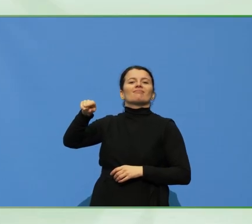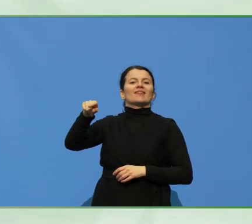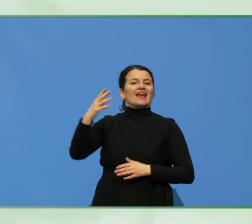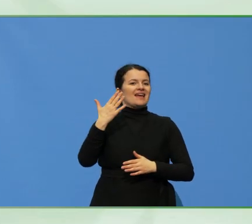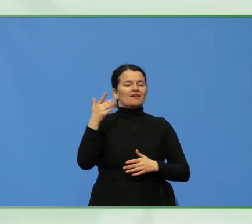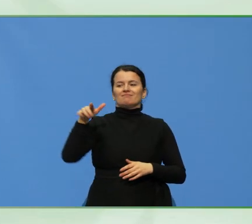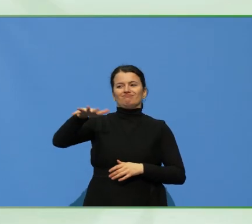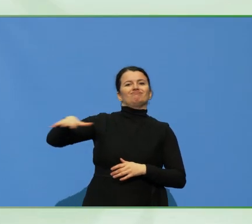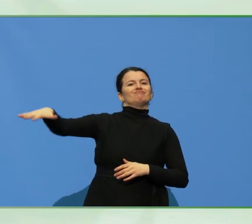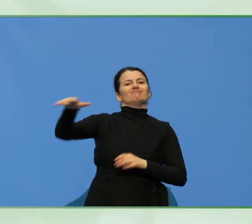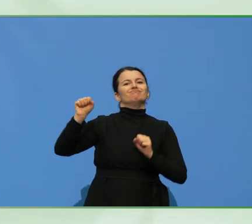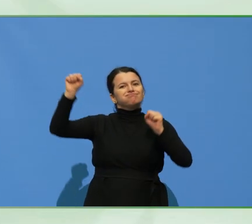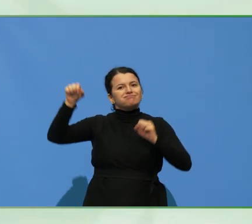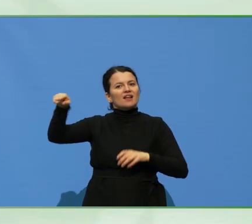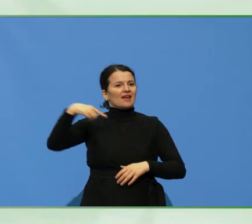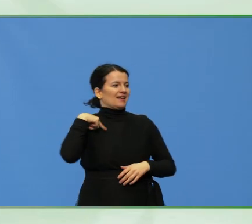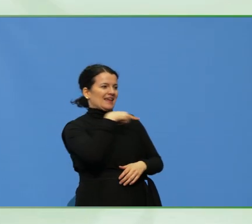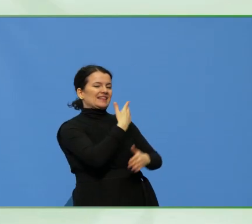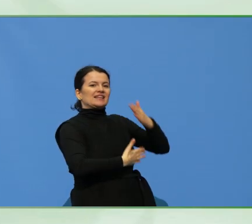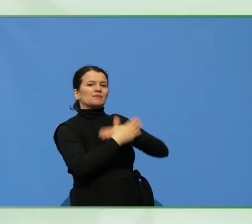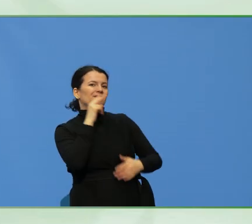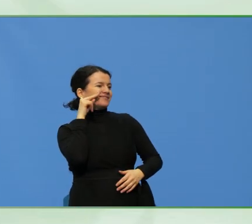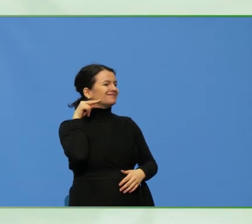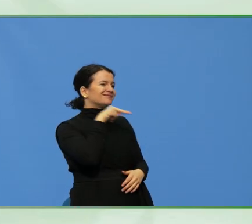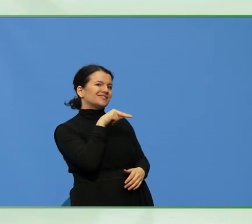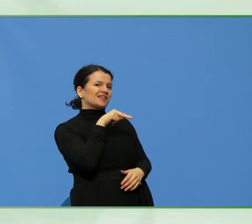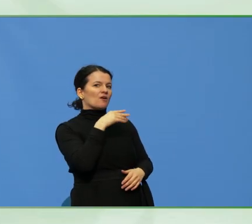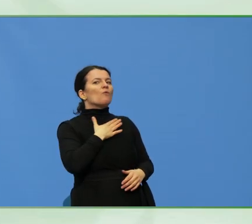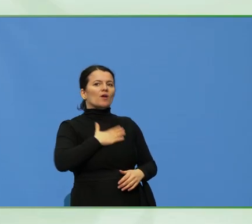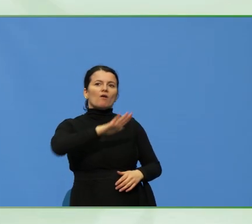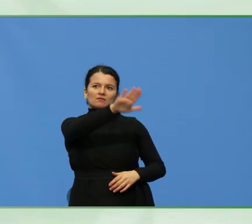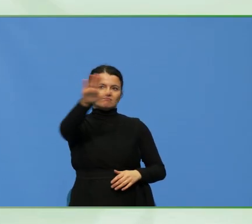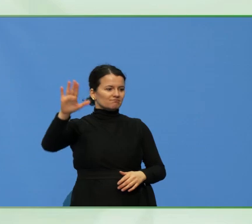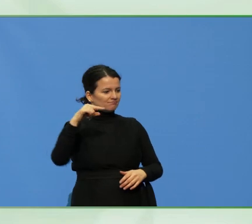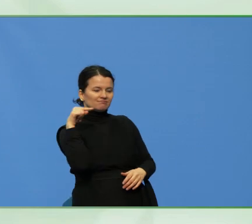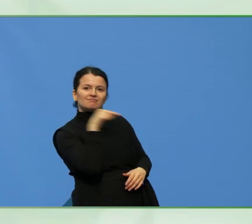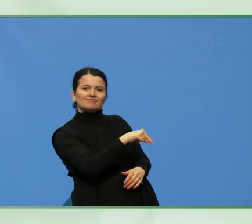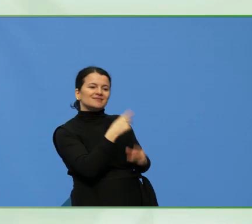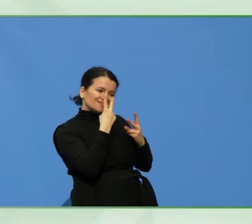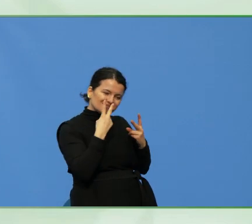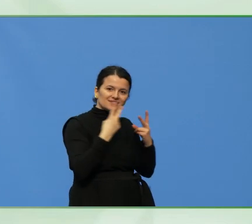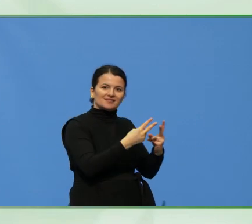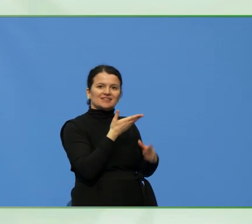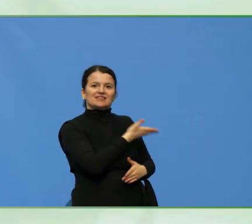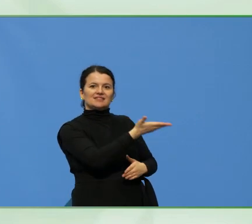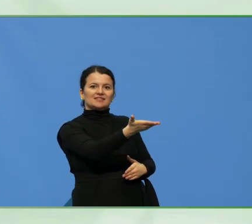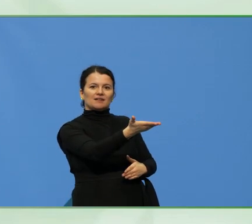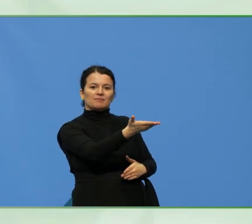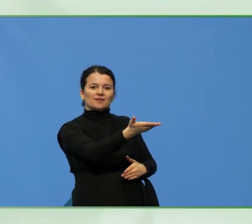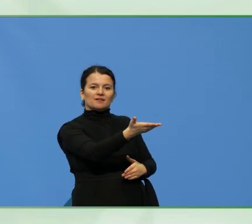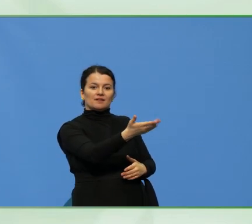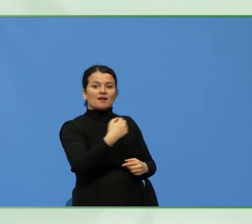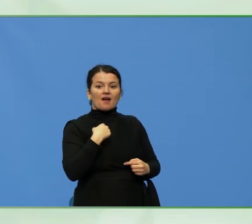disability by empowering that leadership. Think about this. In 5 years from now, when there are more than 1